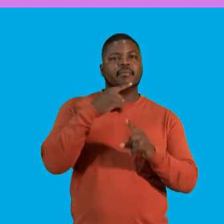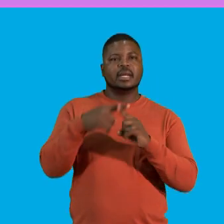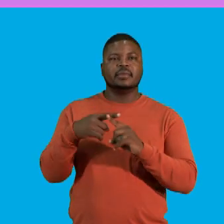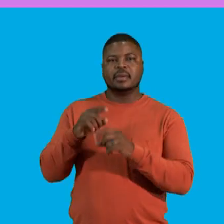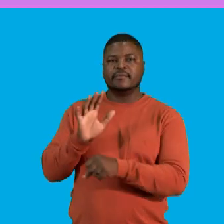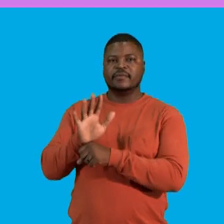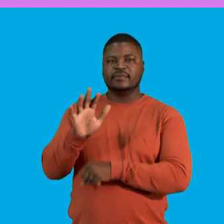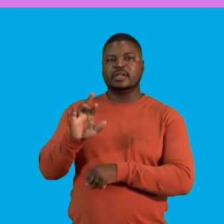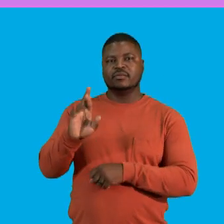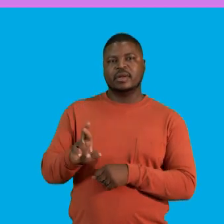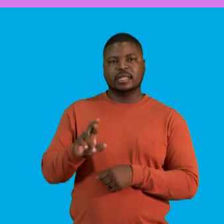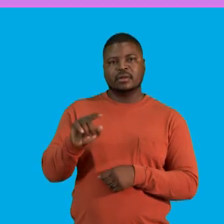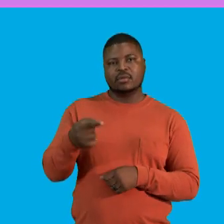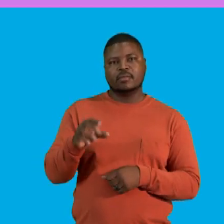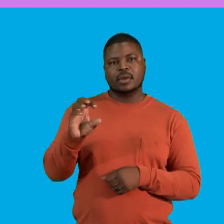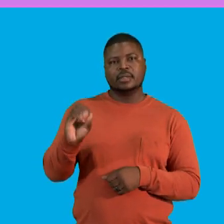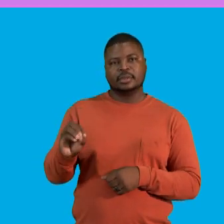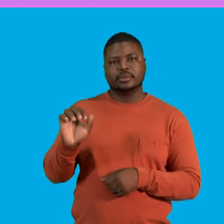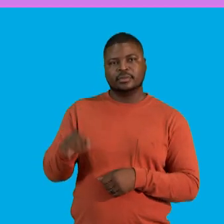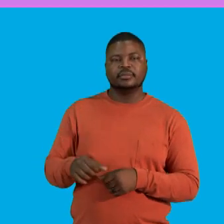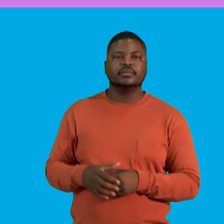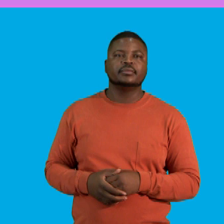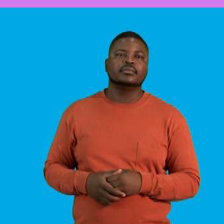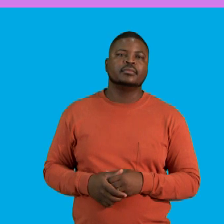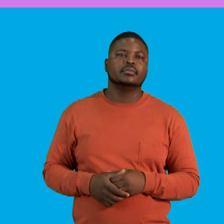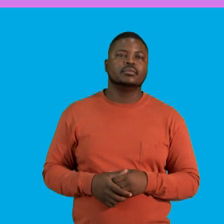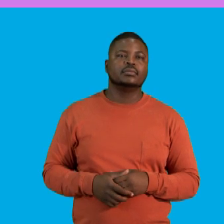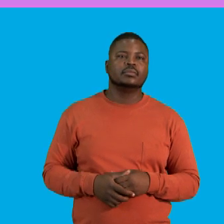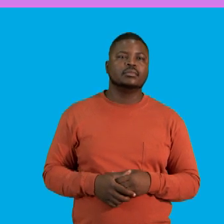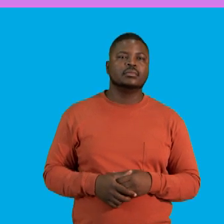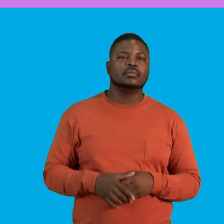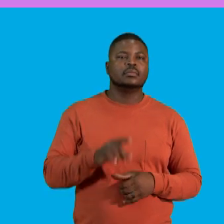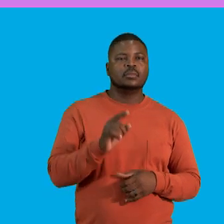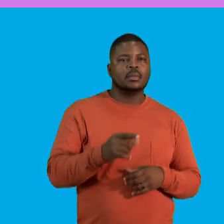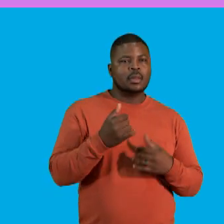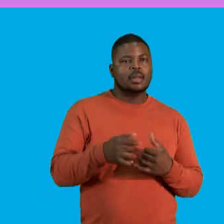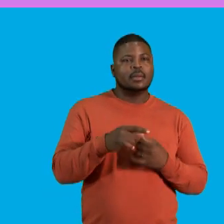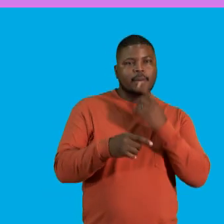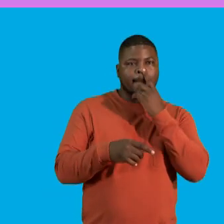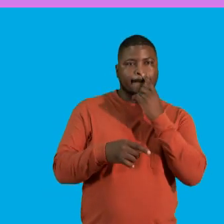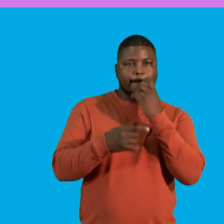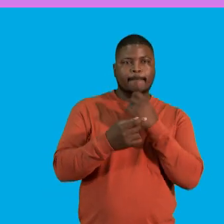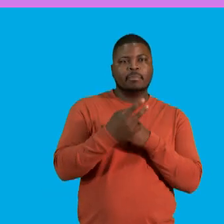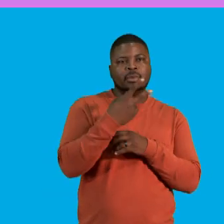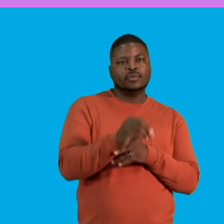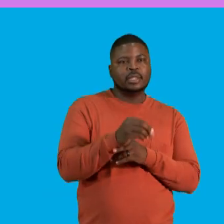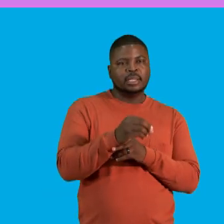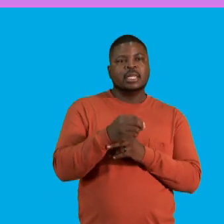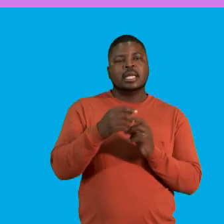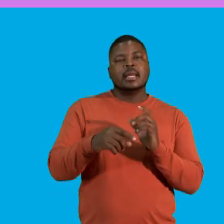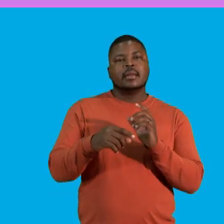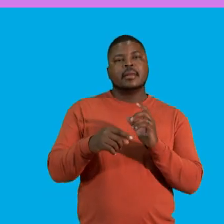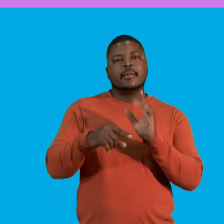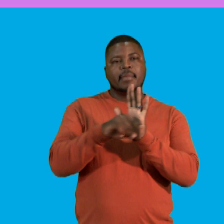rand. Then the last one, remember we don't get to 25, but we only end at 23. So 23 minus 20 gives us